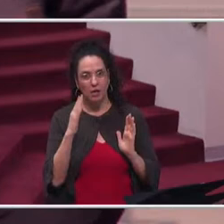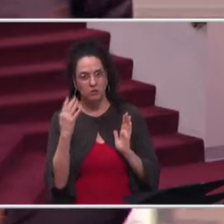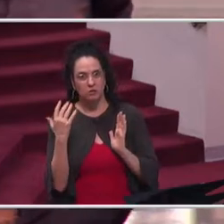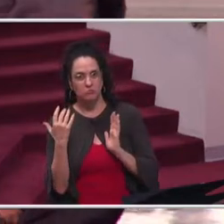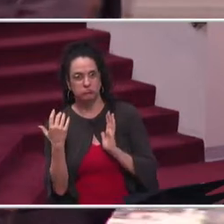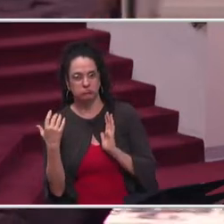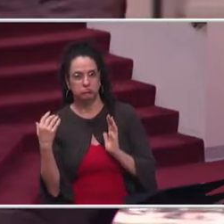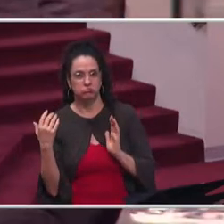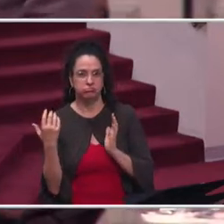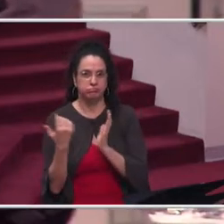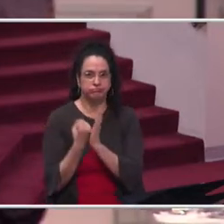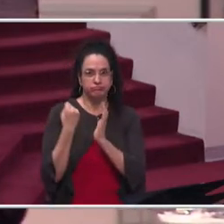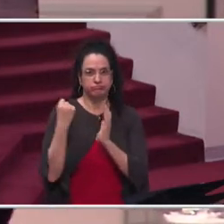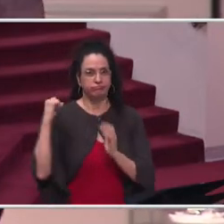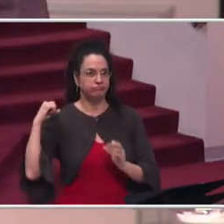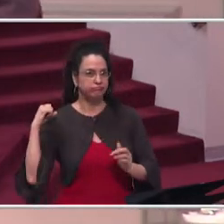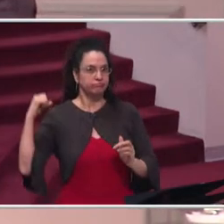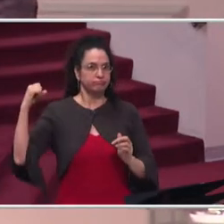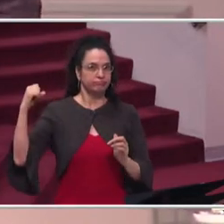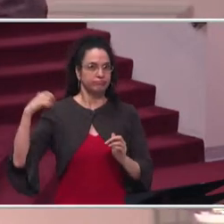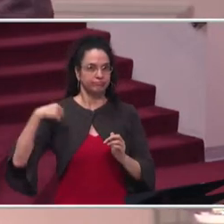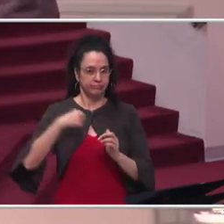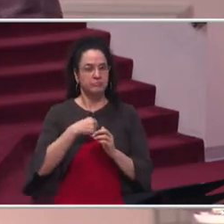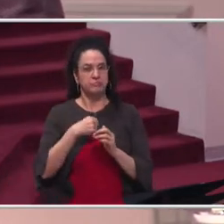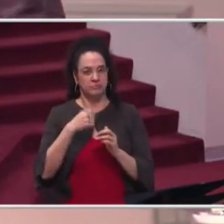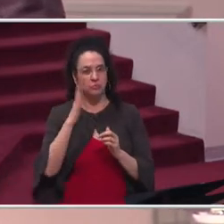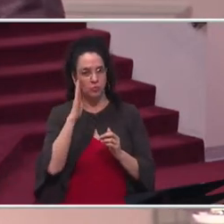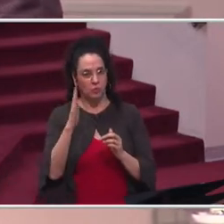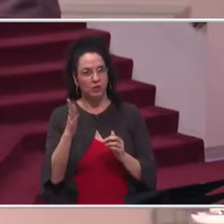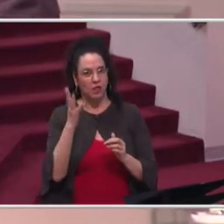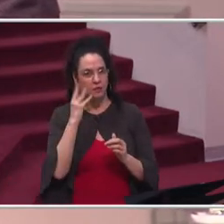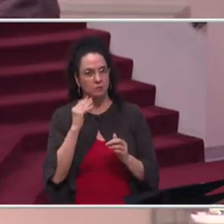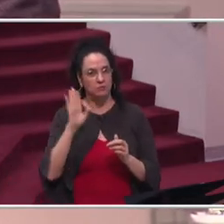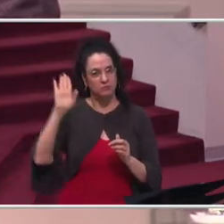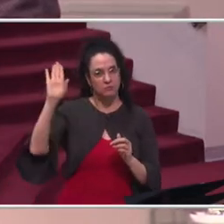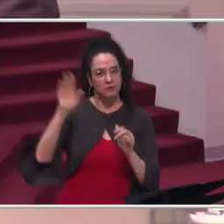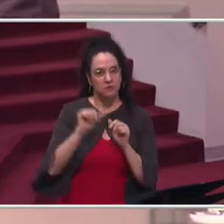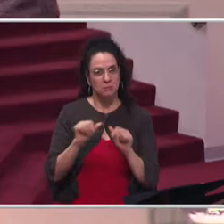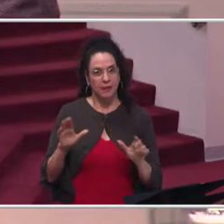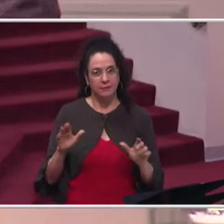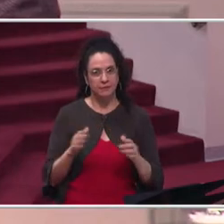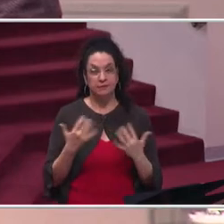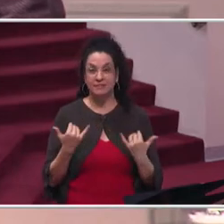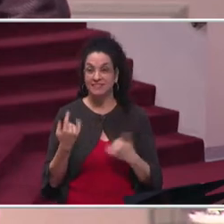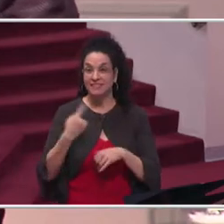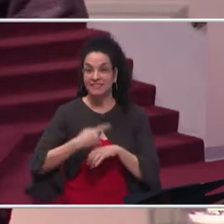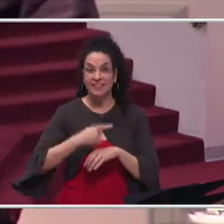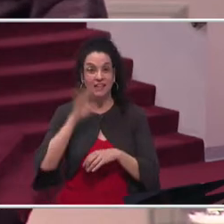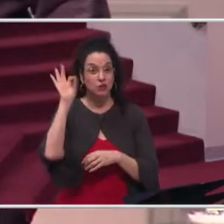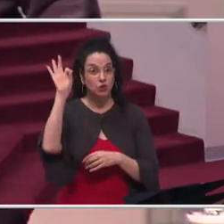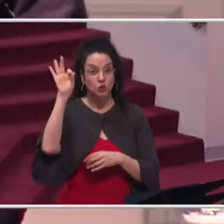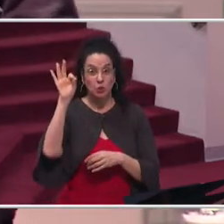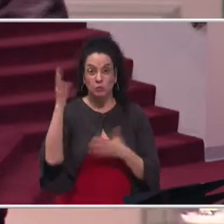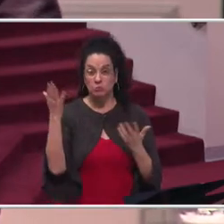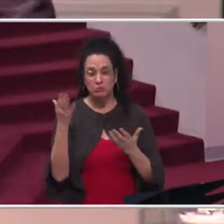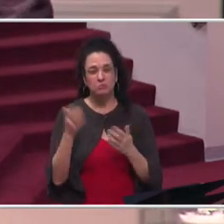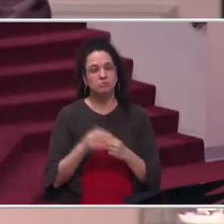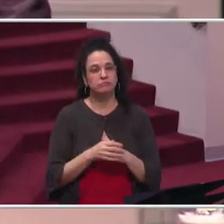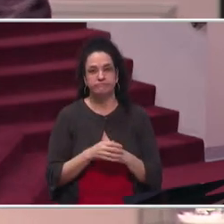And so now we come to the sermon today. And Isaiah in